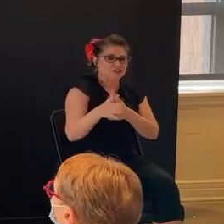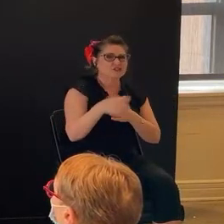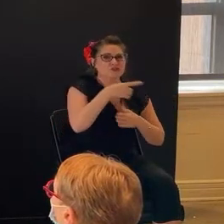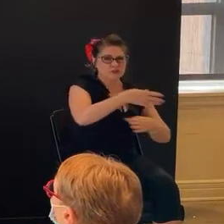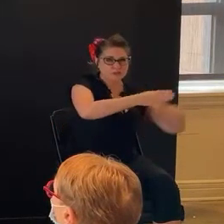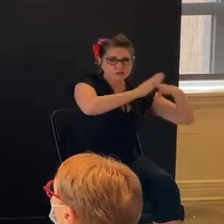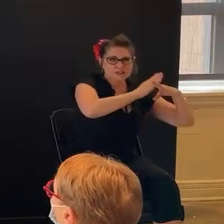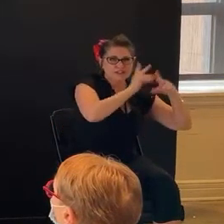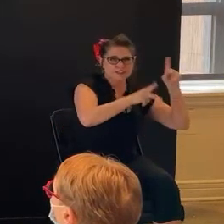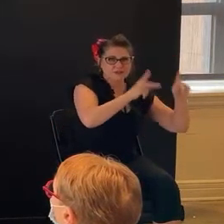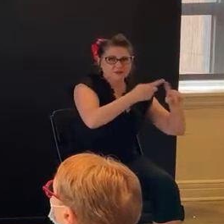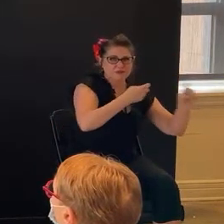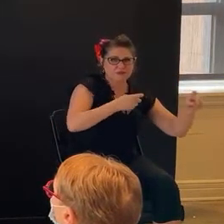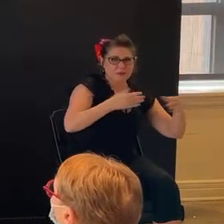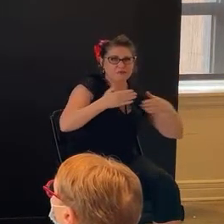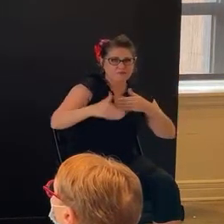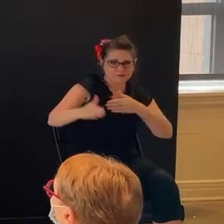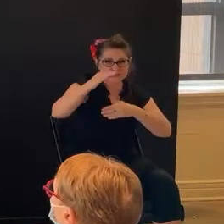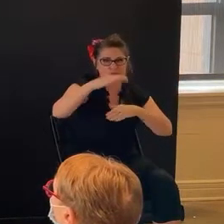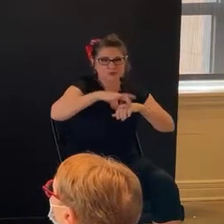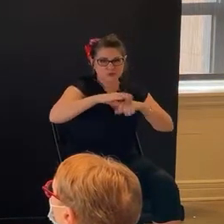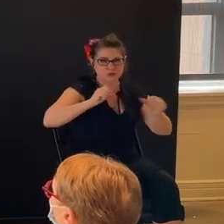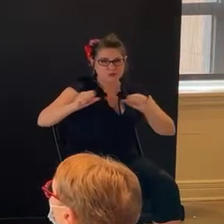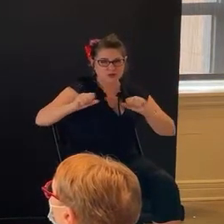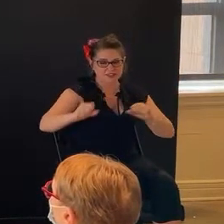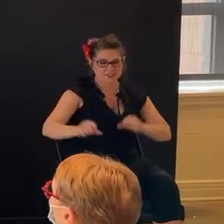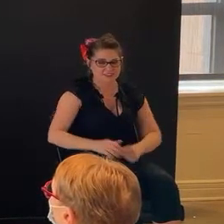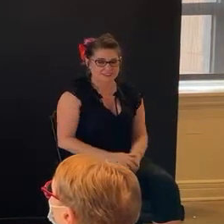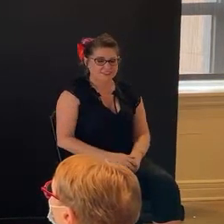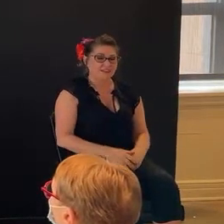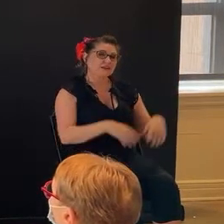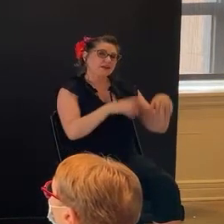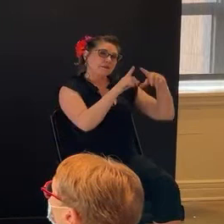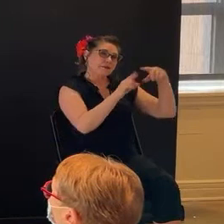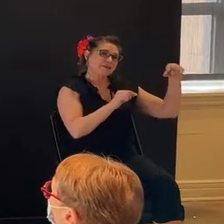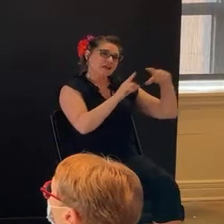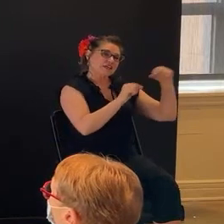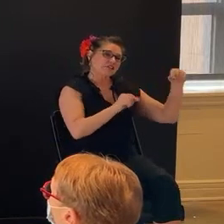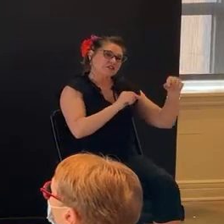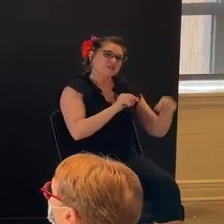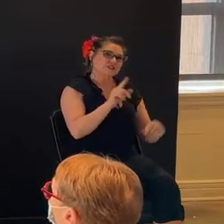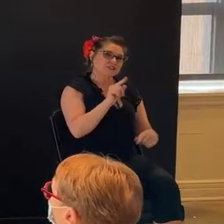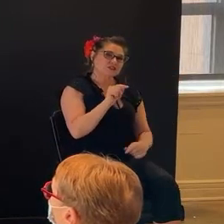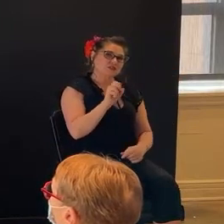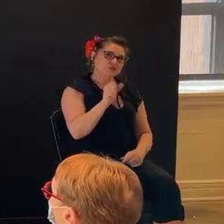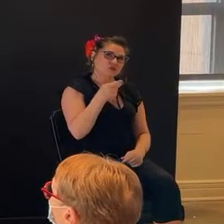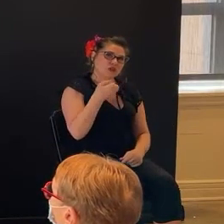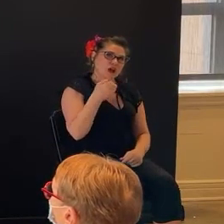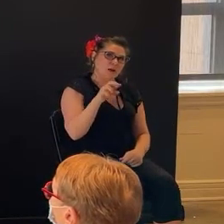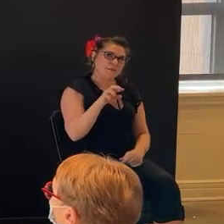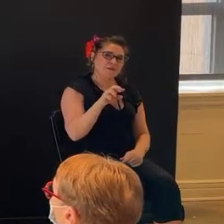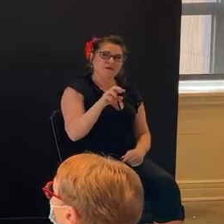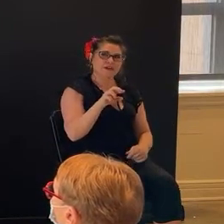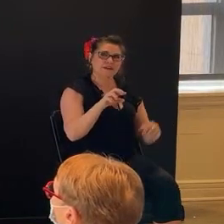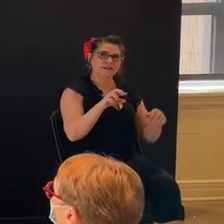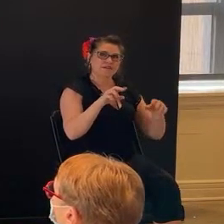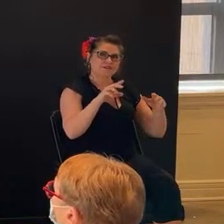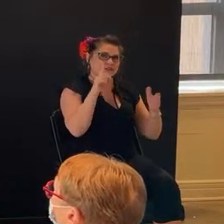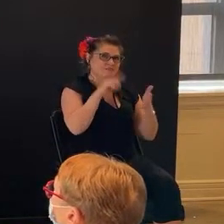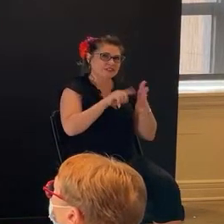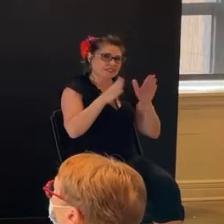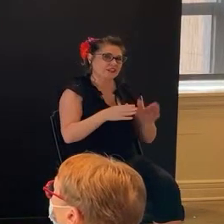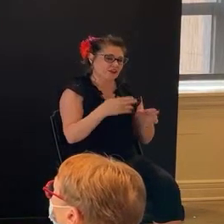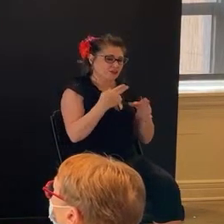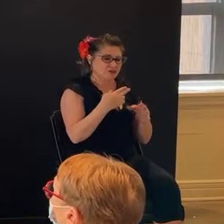from earthquakes. So a Japanese tsunami modeler named Kenji Satake calculated that if